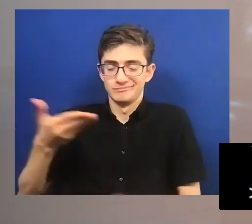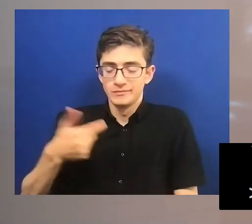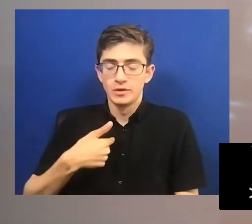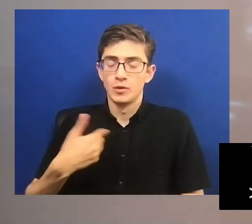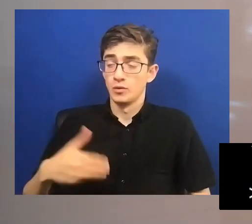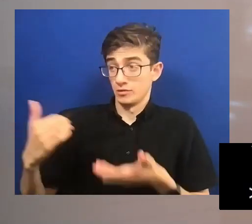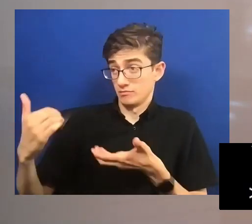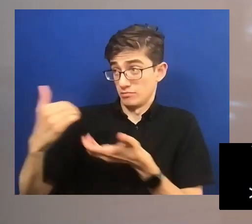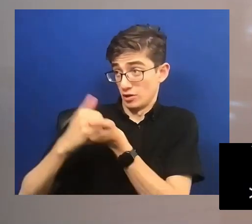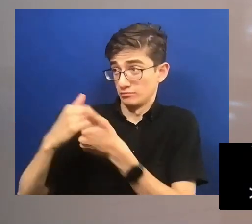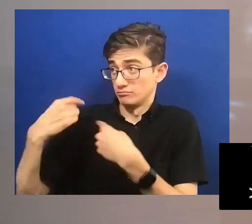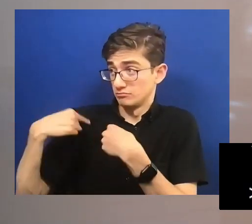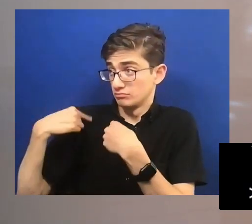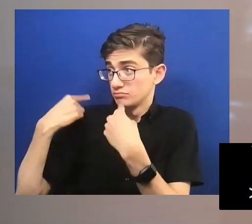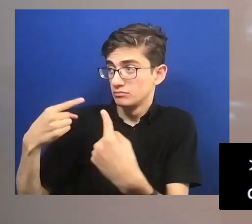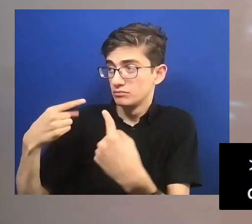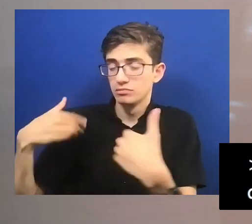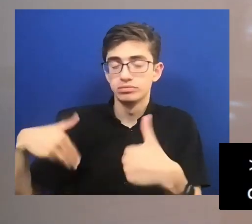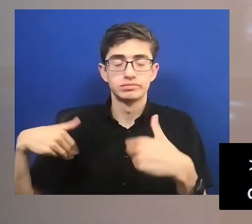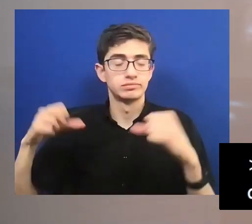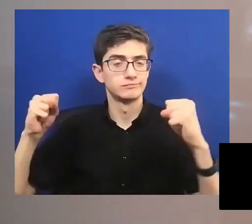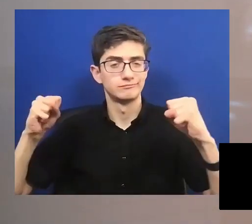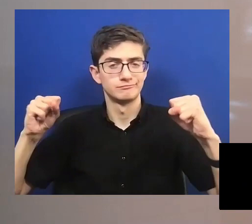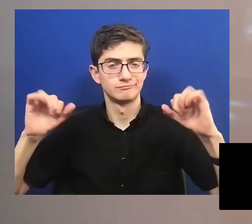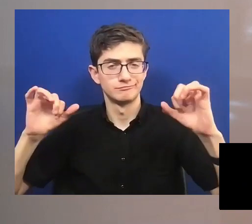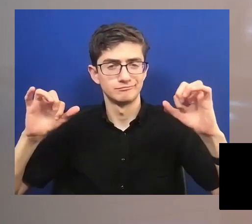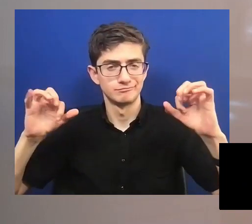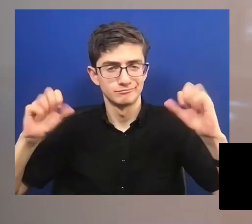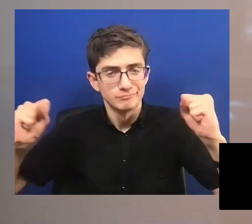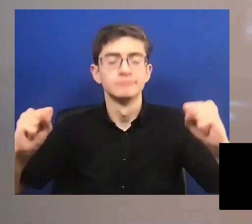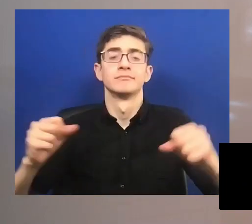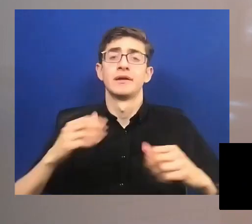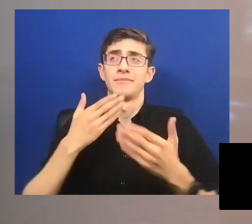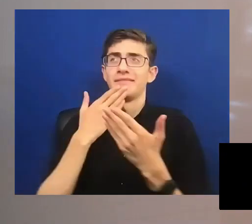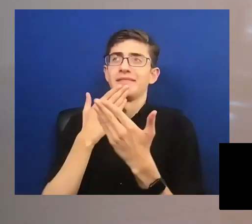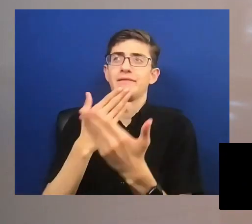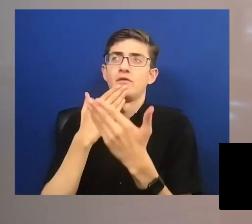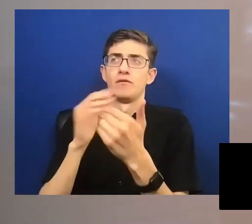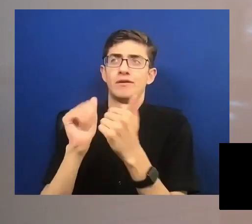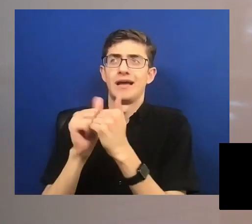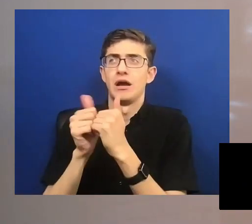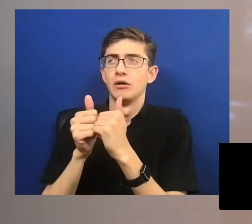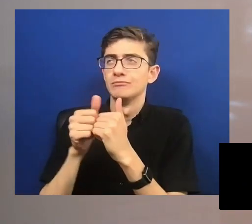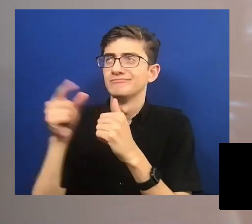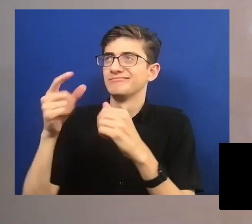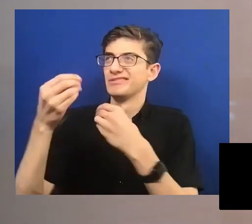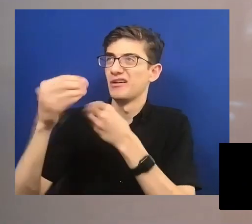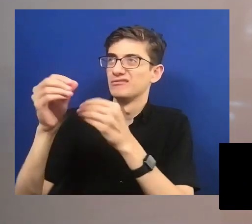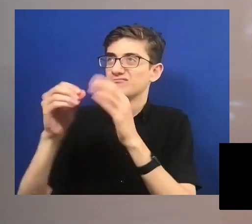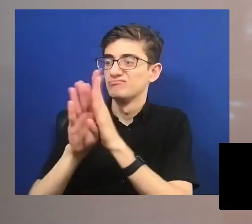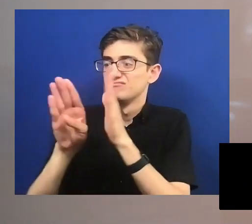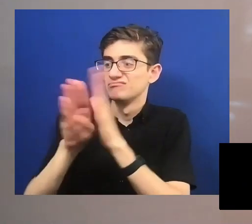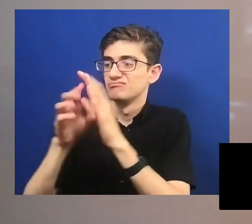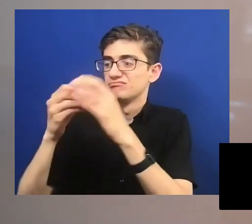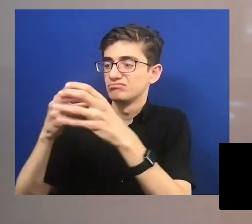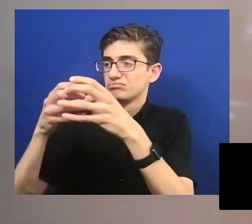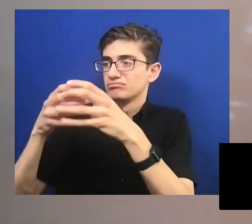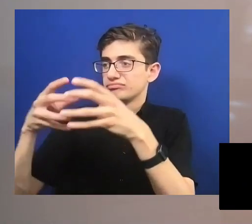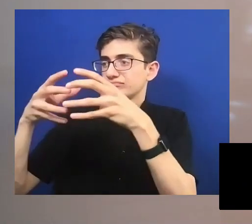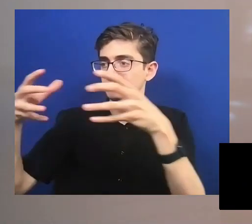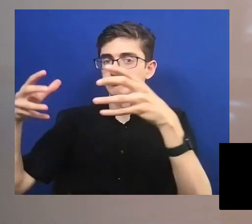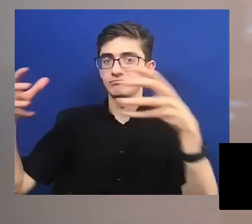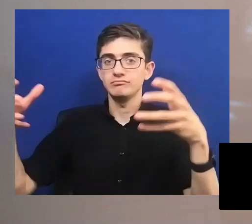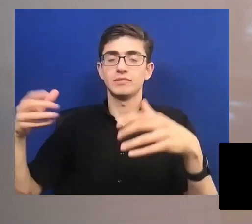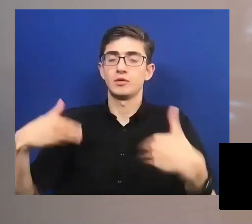partnership. I'm very grateful to how well you've built out this office and what great,